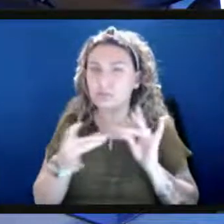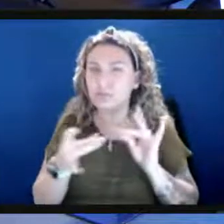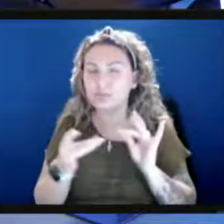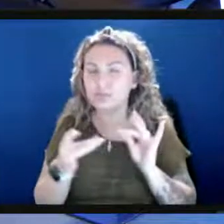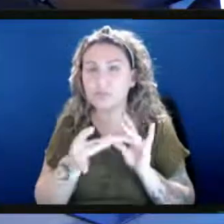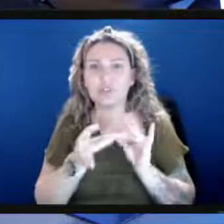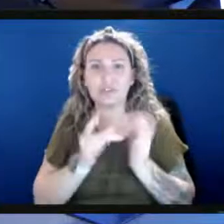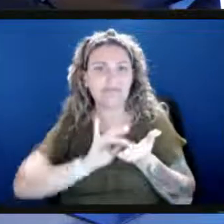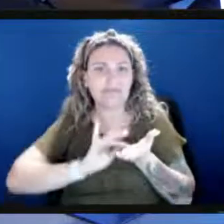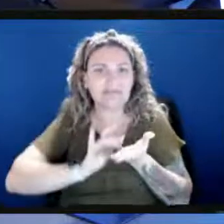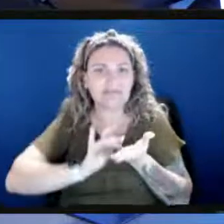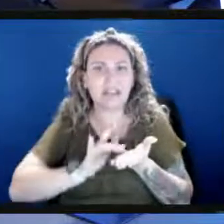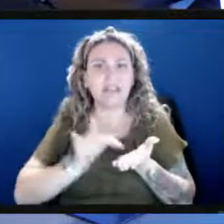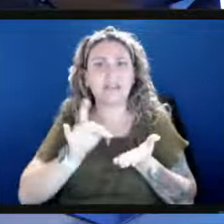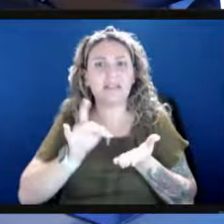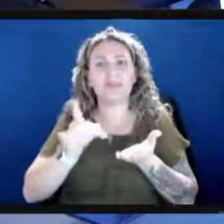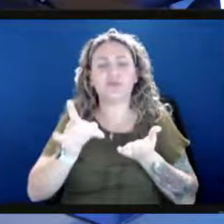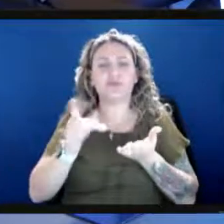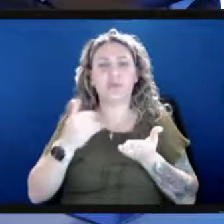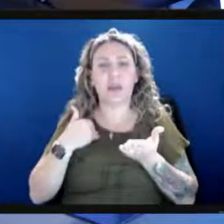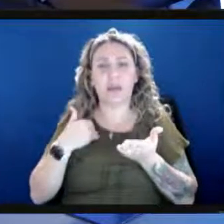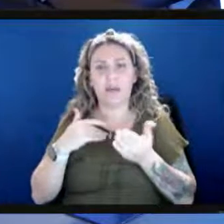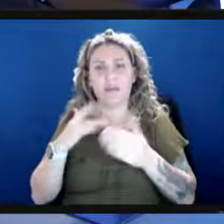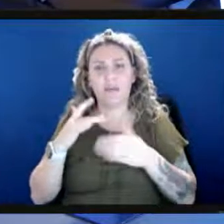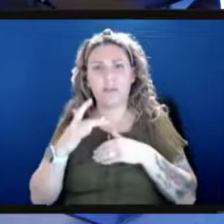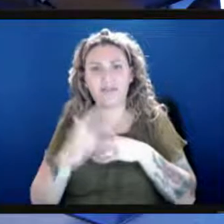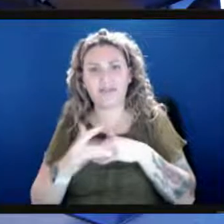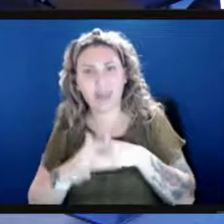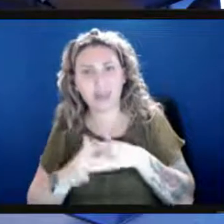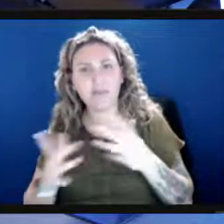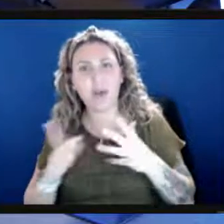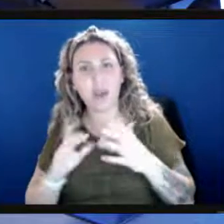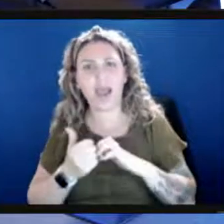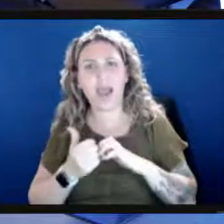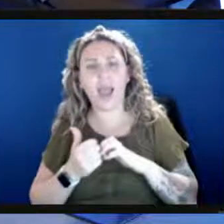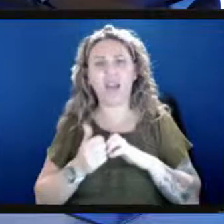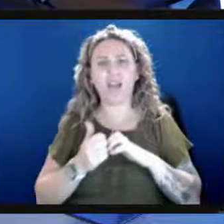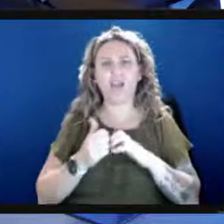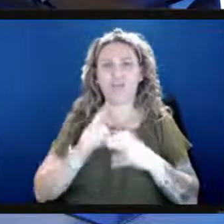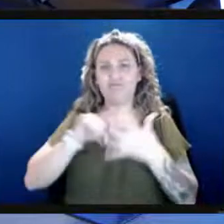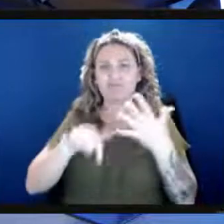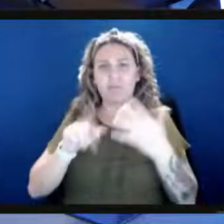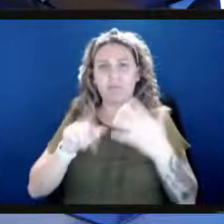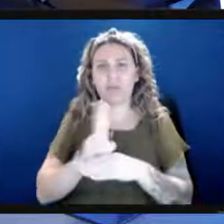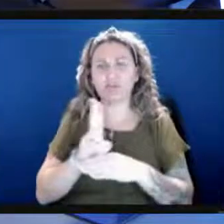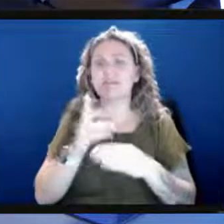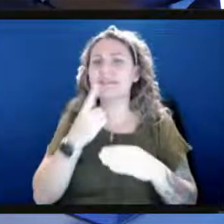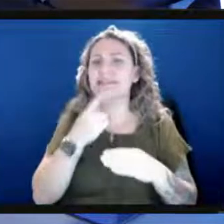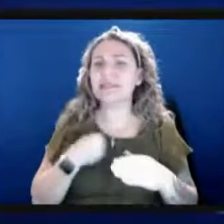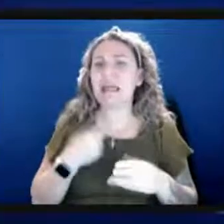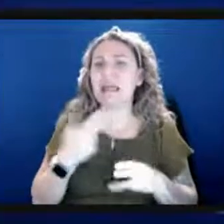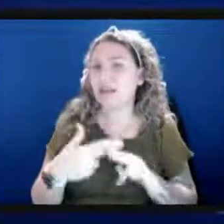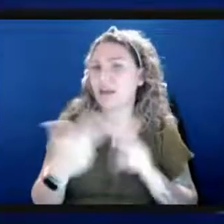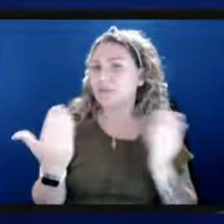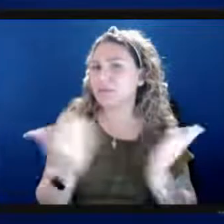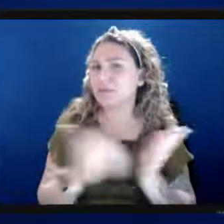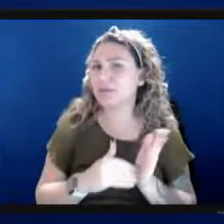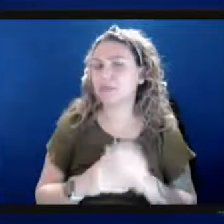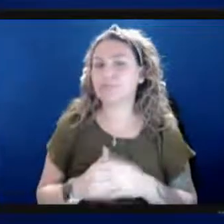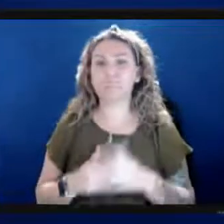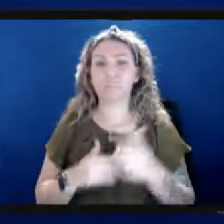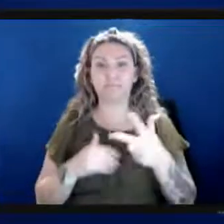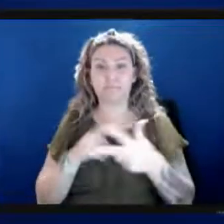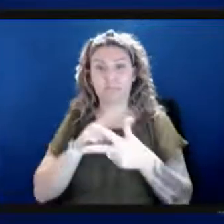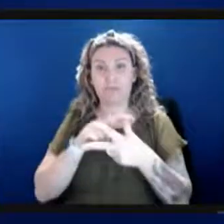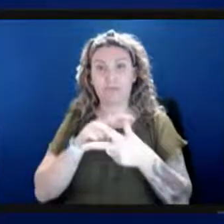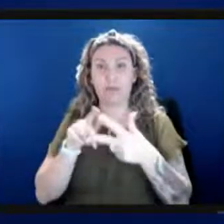available. Just help us understand just briefly how those drugs work, and tell us their names again. So there are 3